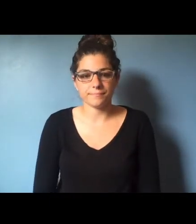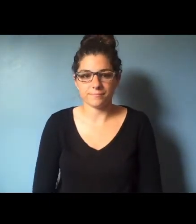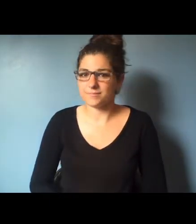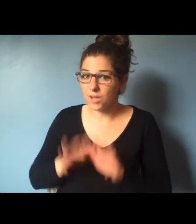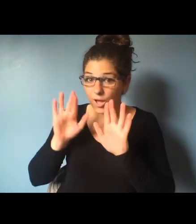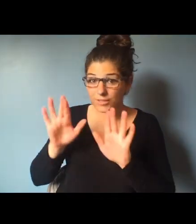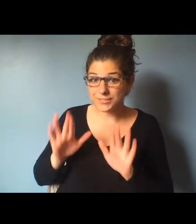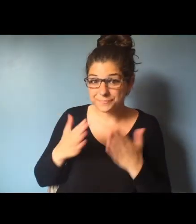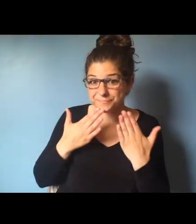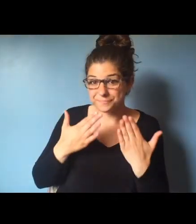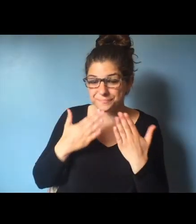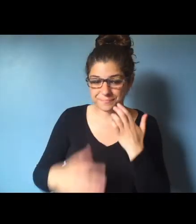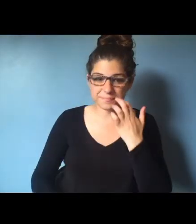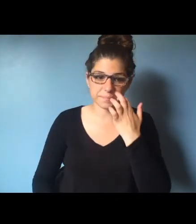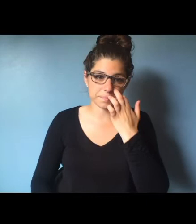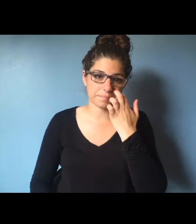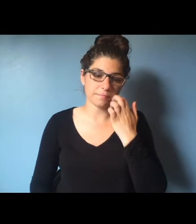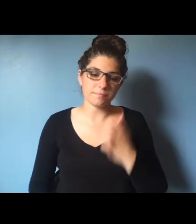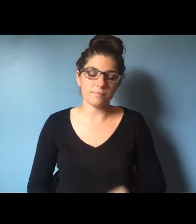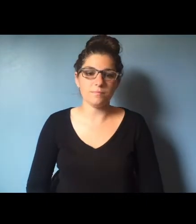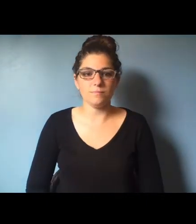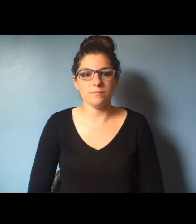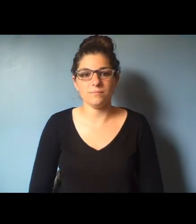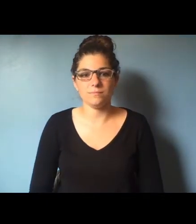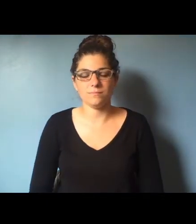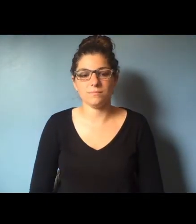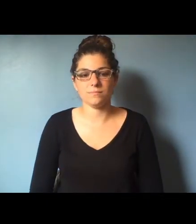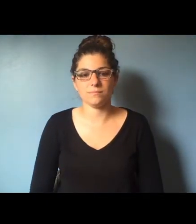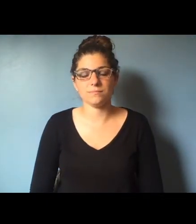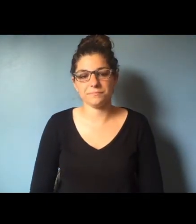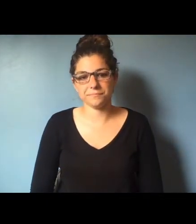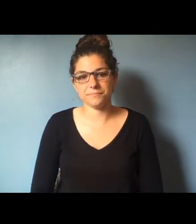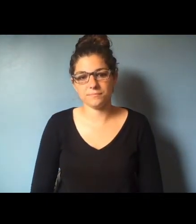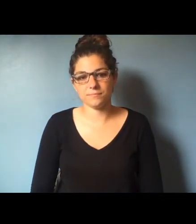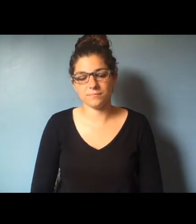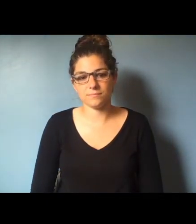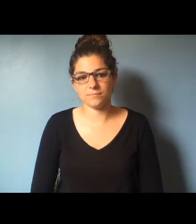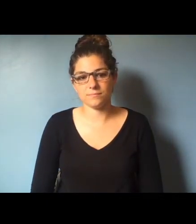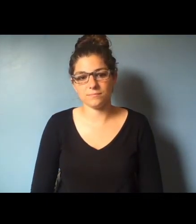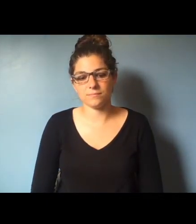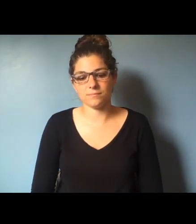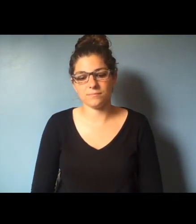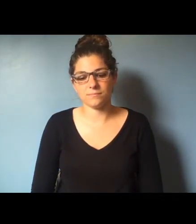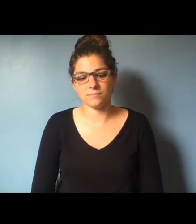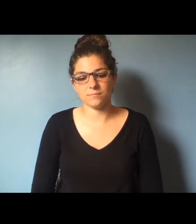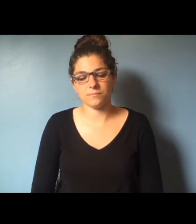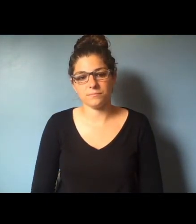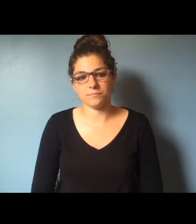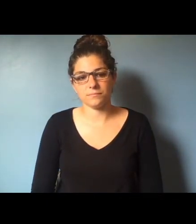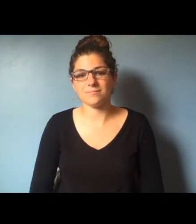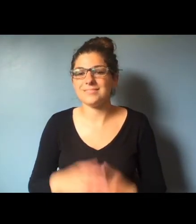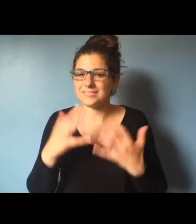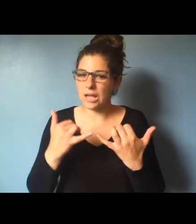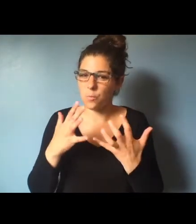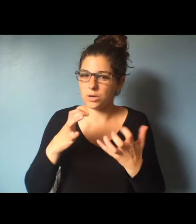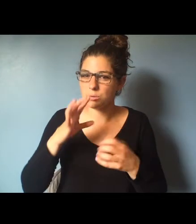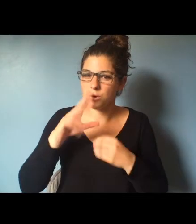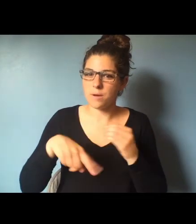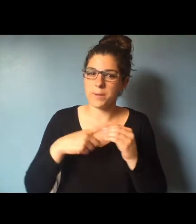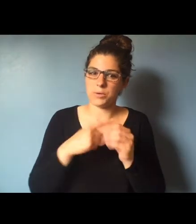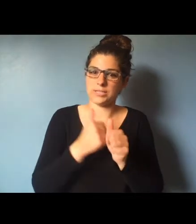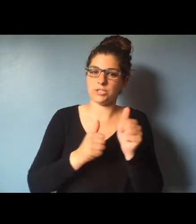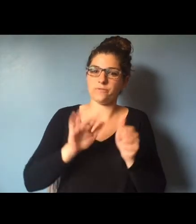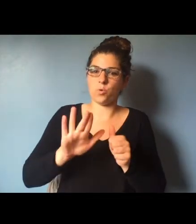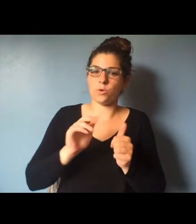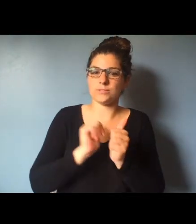Awesome. Now, I want to talk a little bit more about each of your sport